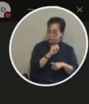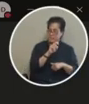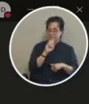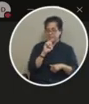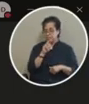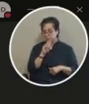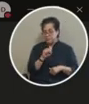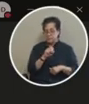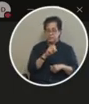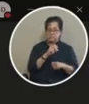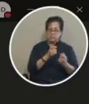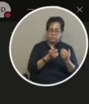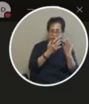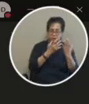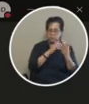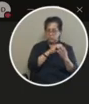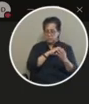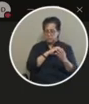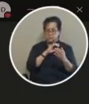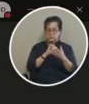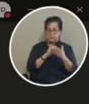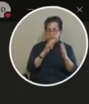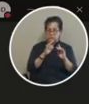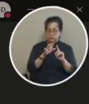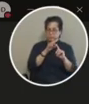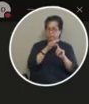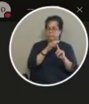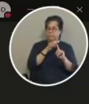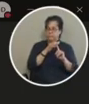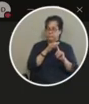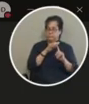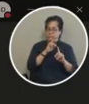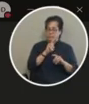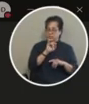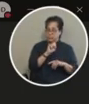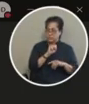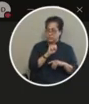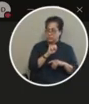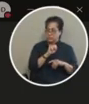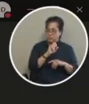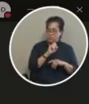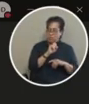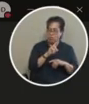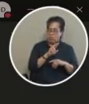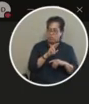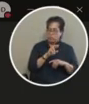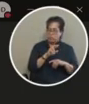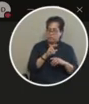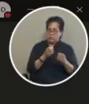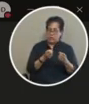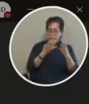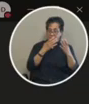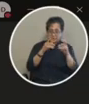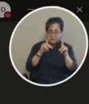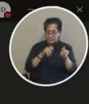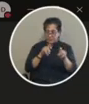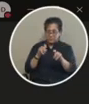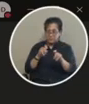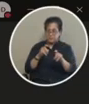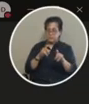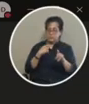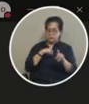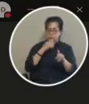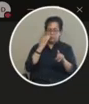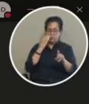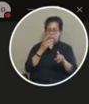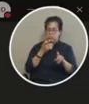EMS personnel who have contracted the virus, or how many have been tested? This is